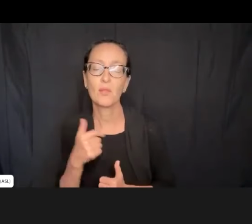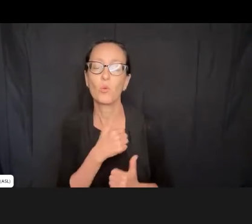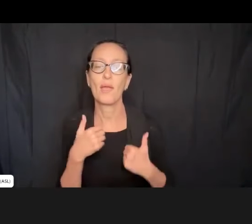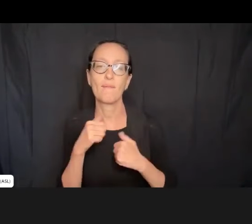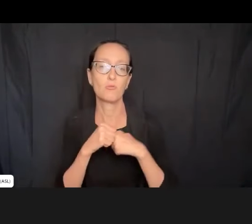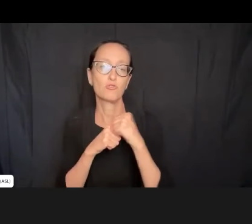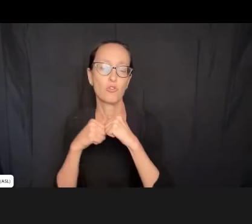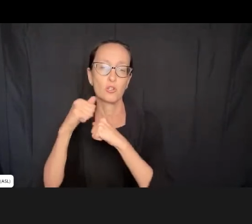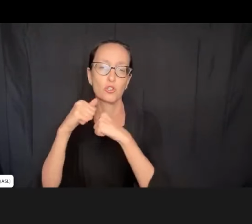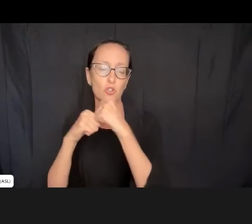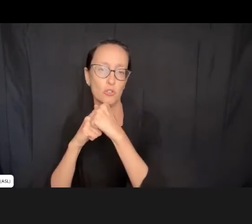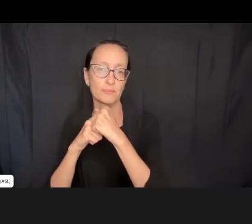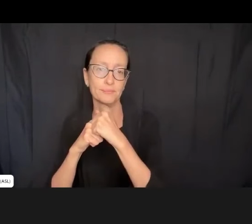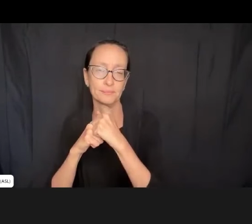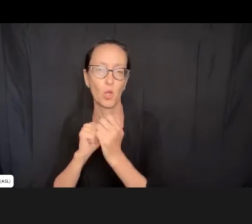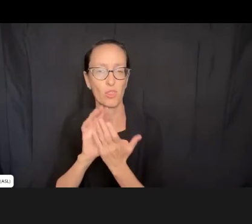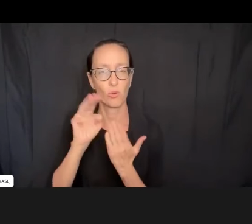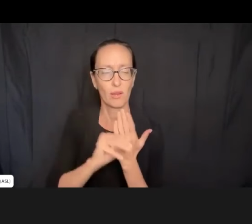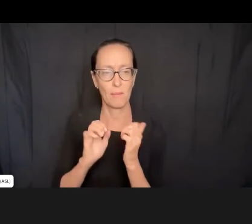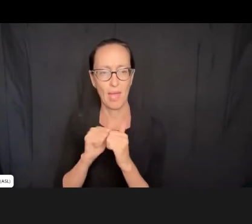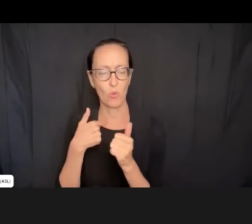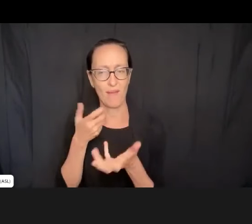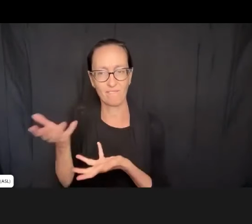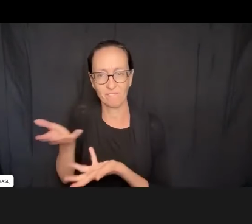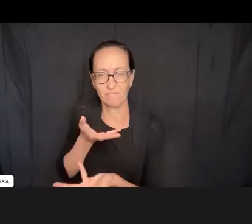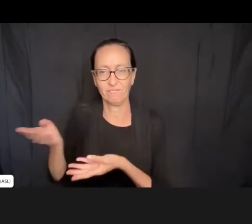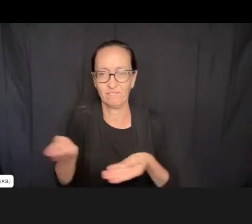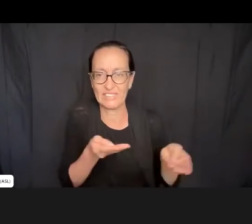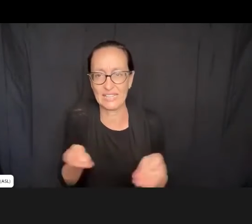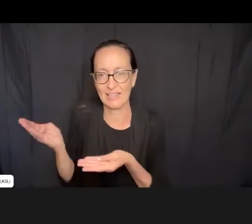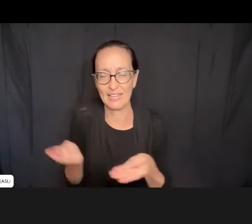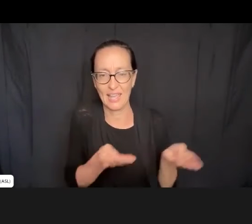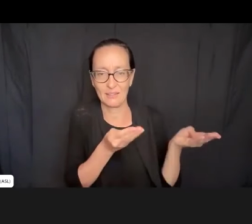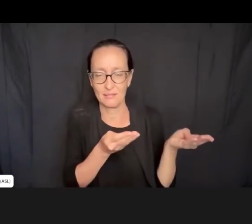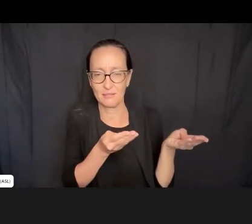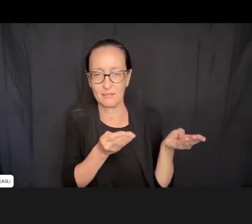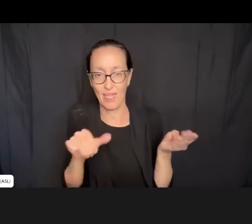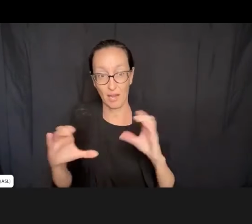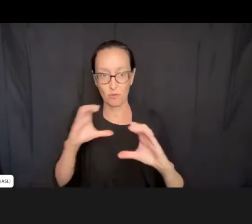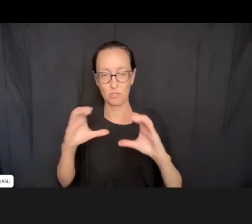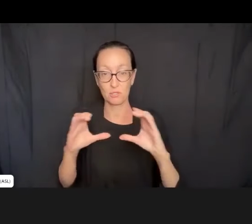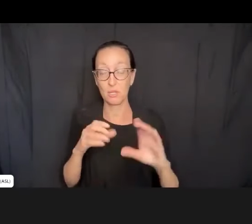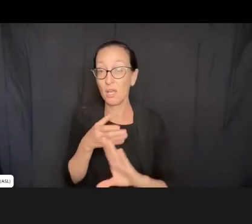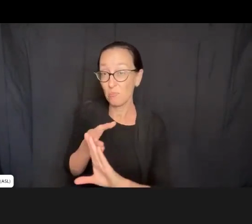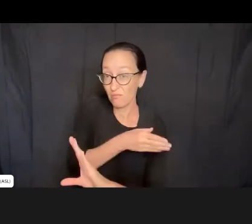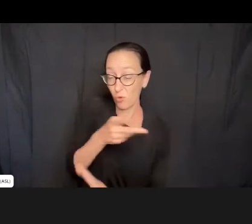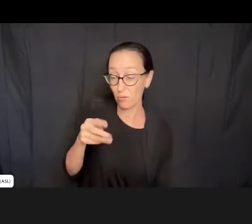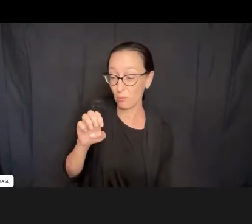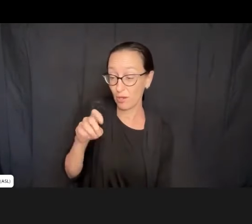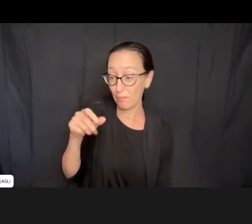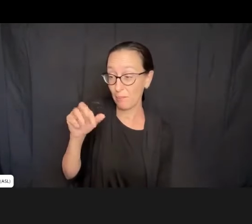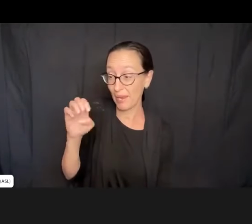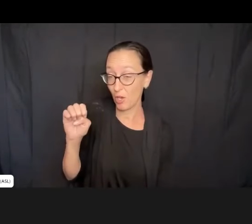Prepare curriculum of how do you facilitate that conversation. Before Prepare, honestly, with all my work in the schools, oftentimes I